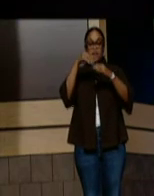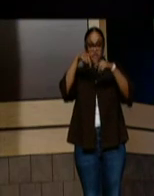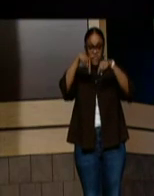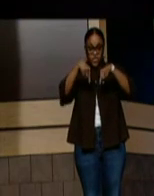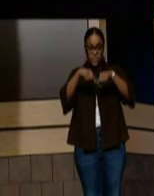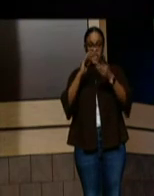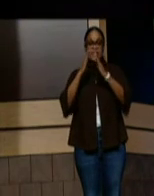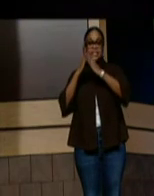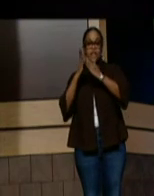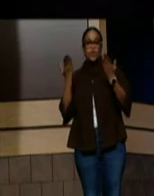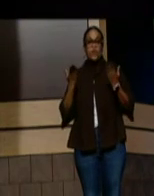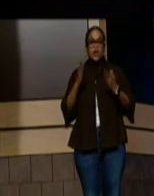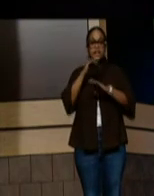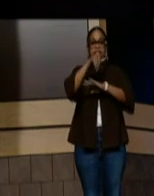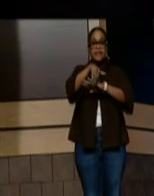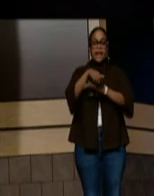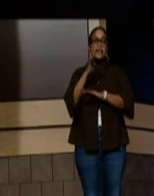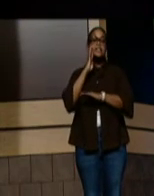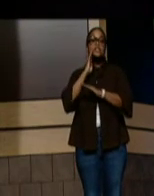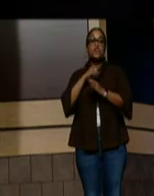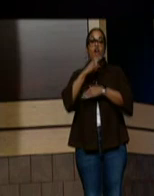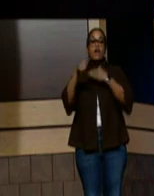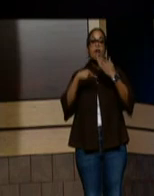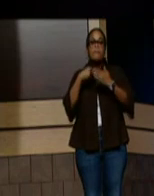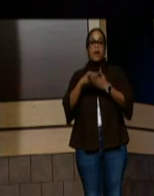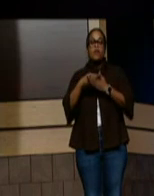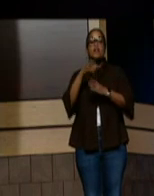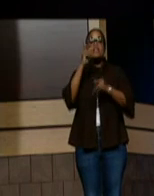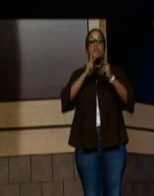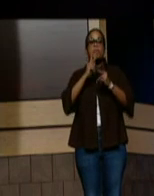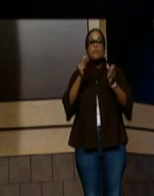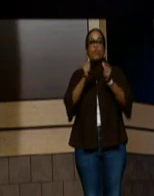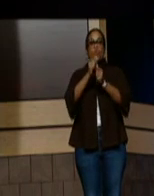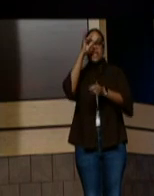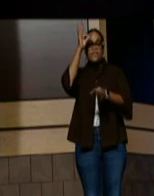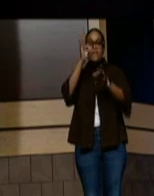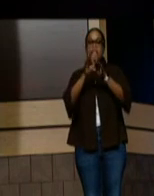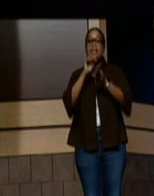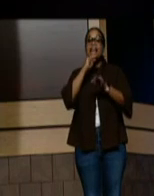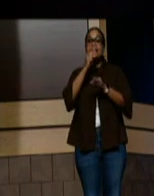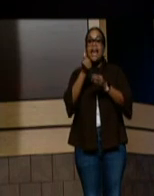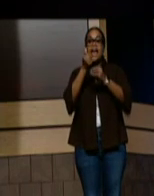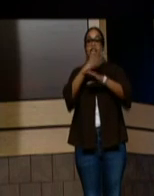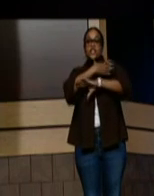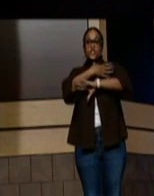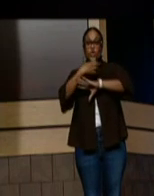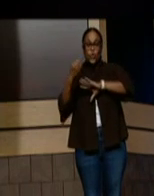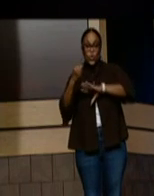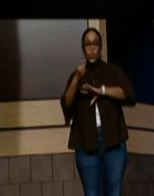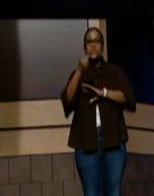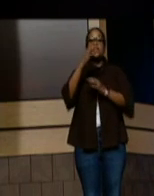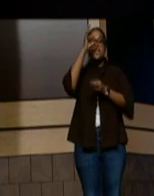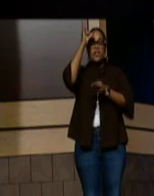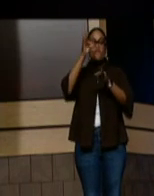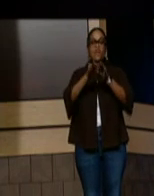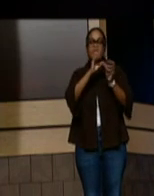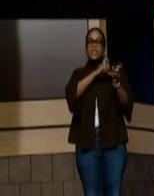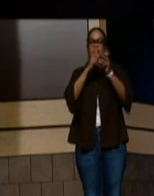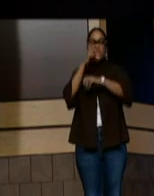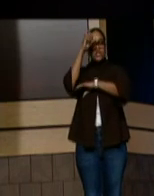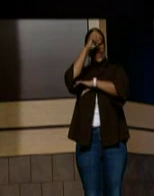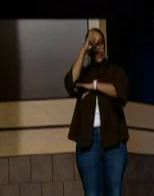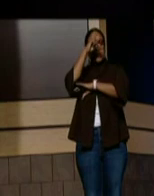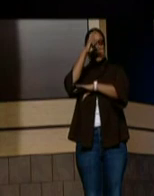tonight to discuss with the people of faith how not to lose their faith. Grant us your wisdom as